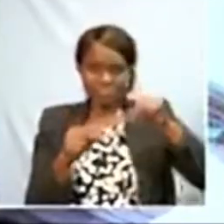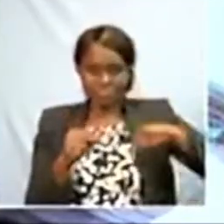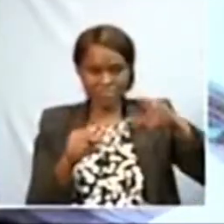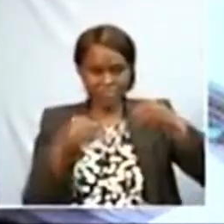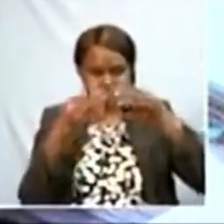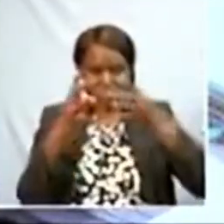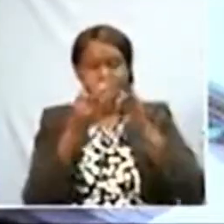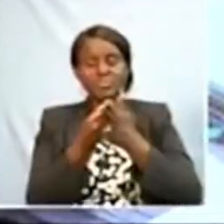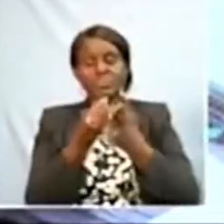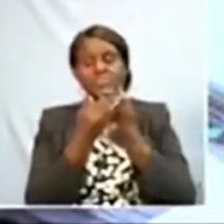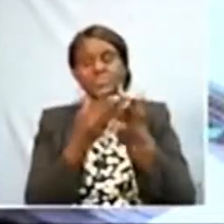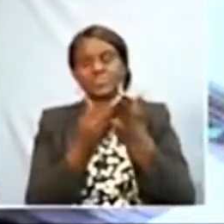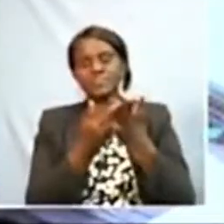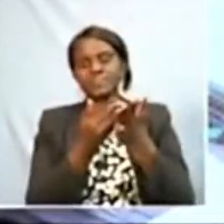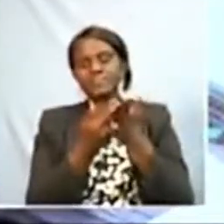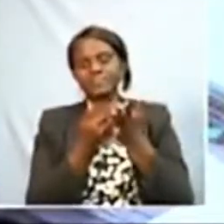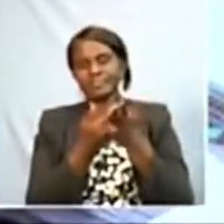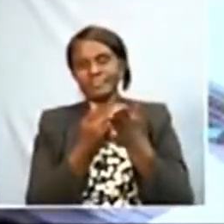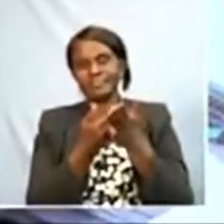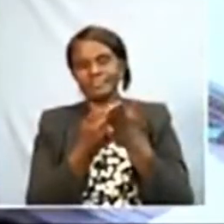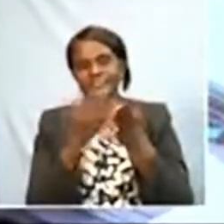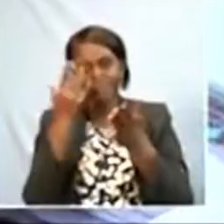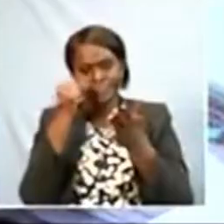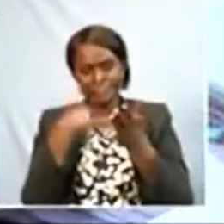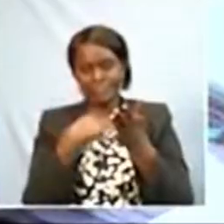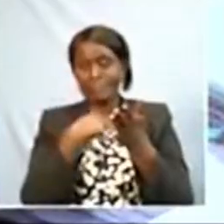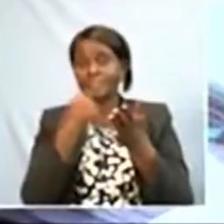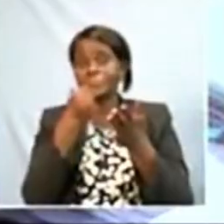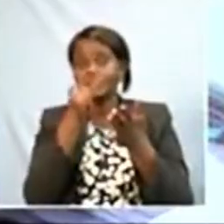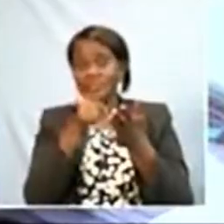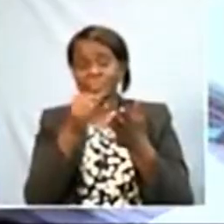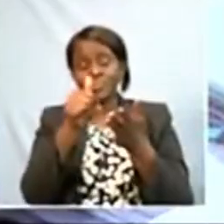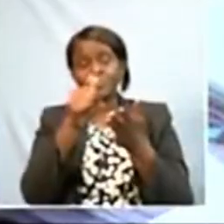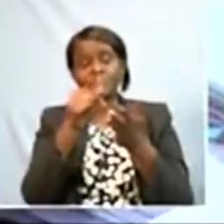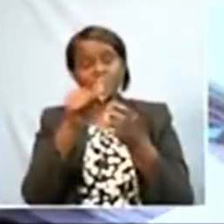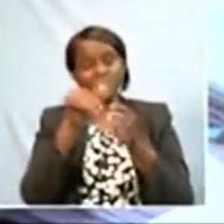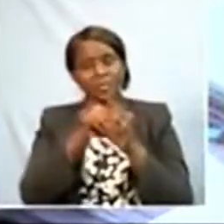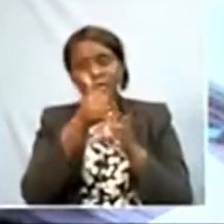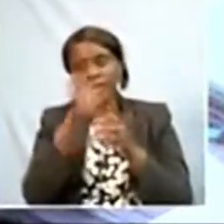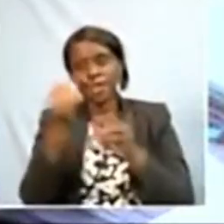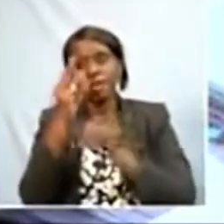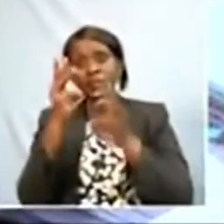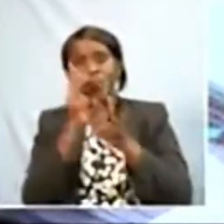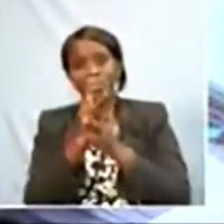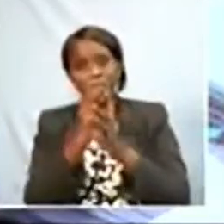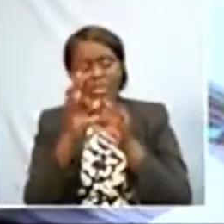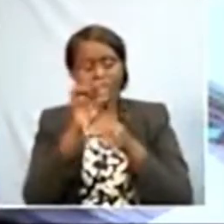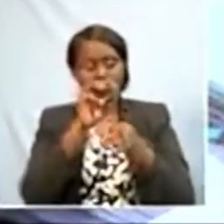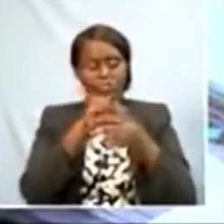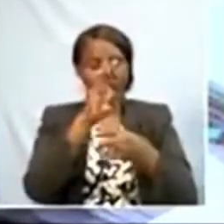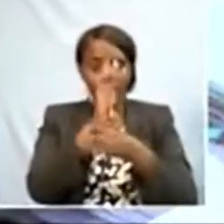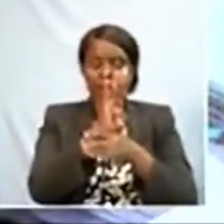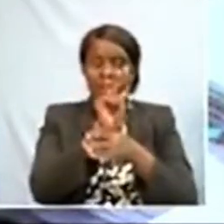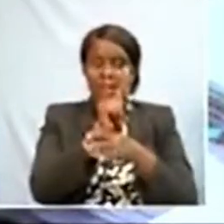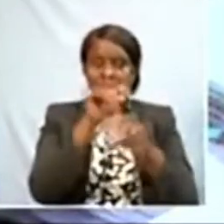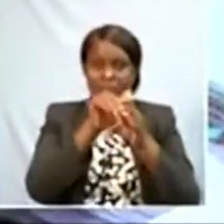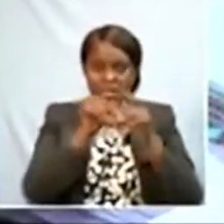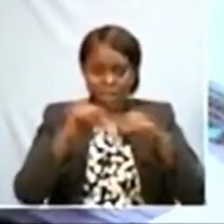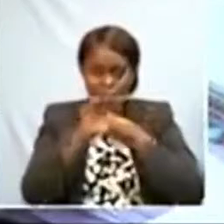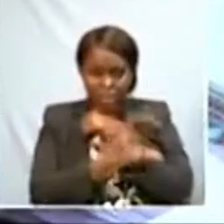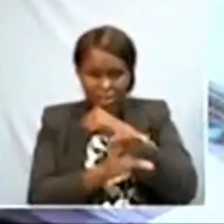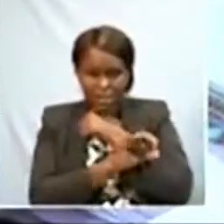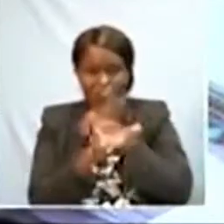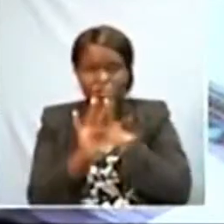send monies. That's why I'm saying that. Are you in another world? If MBALA is the part of this